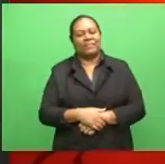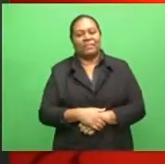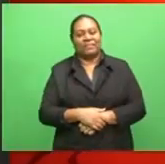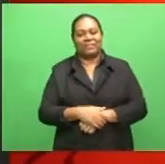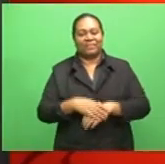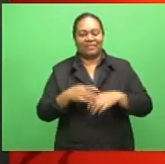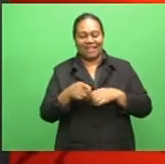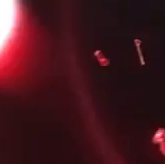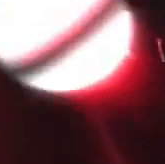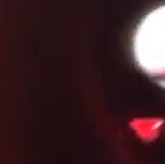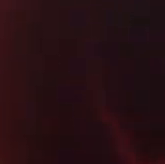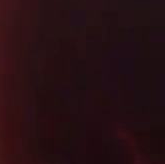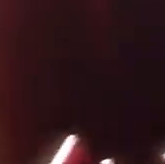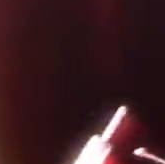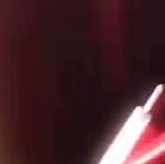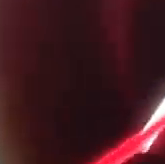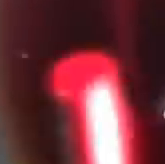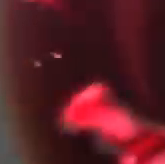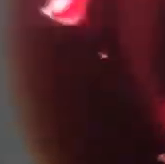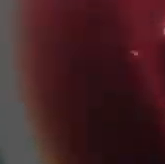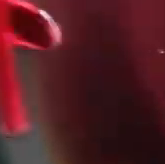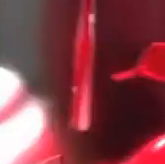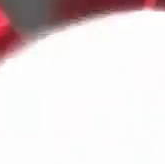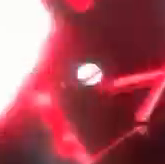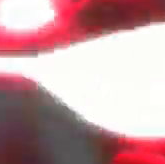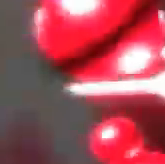That's it from Sports Tonight.